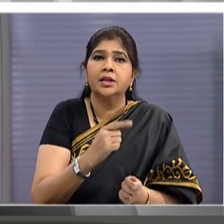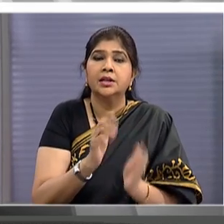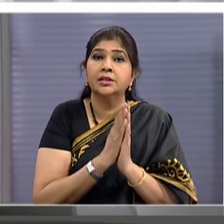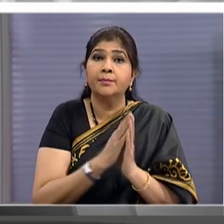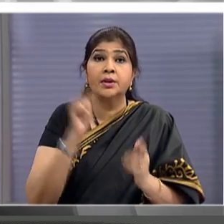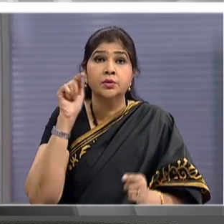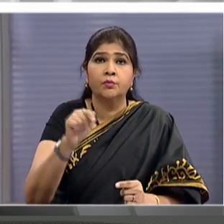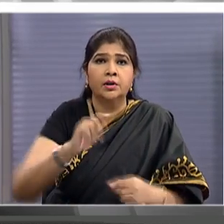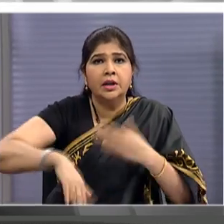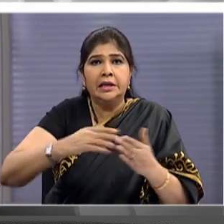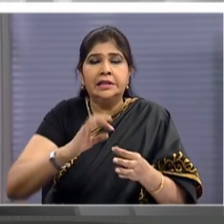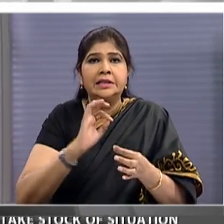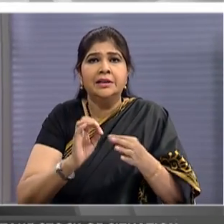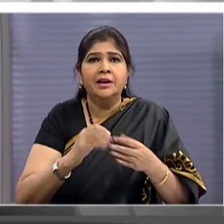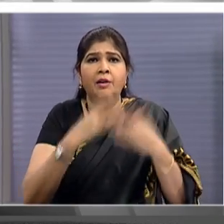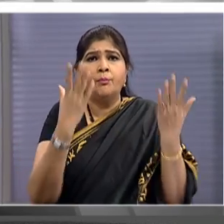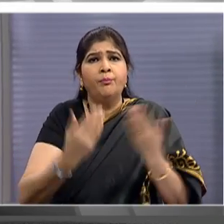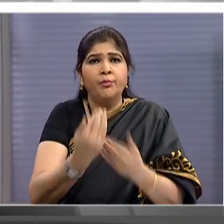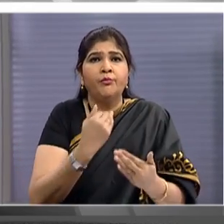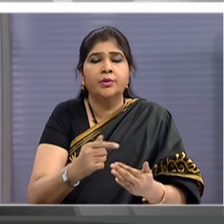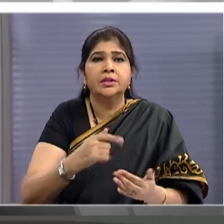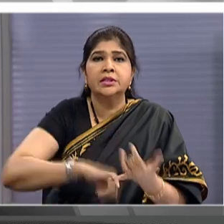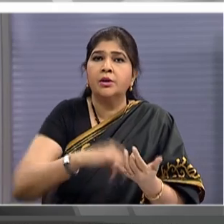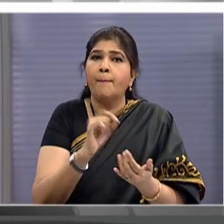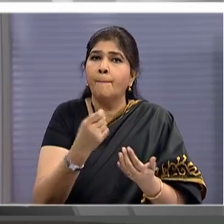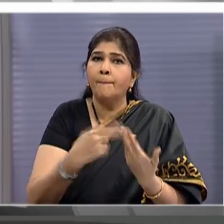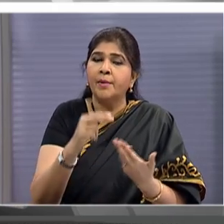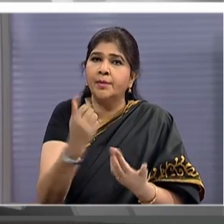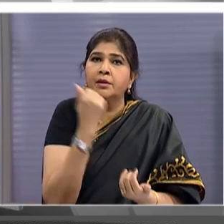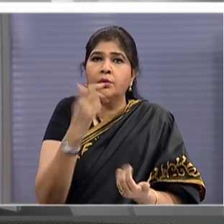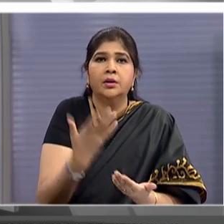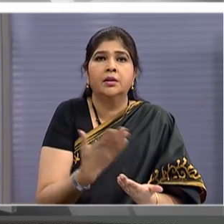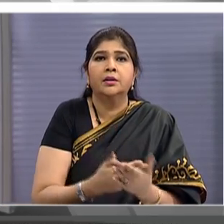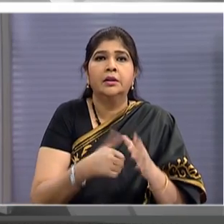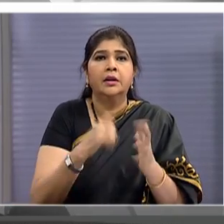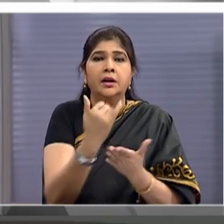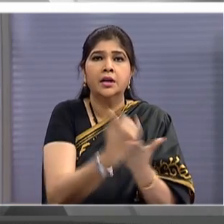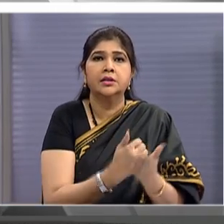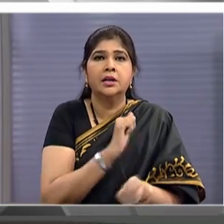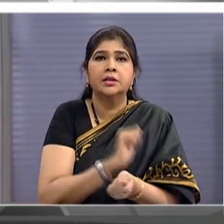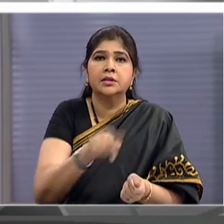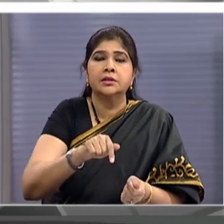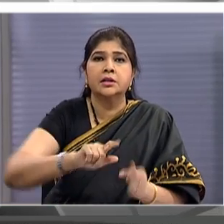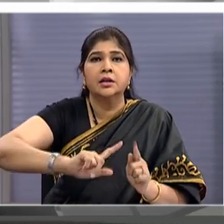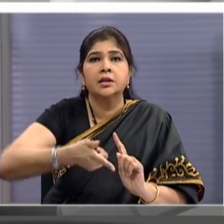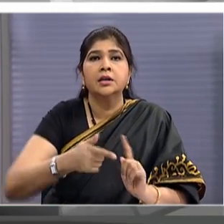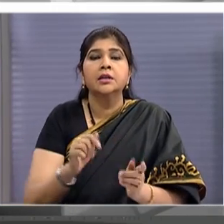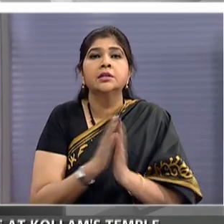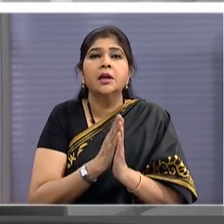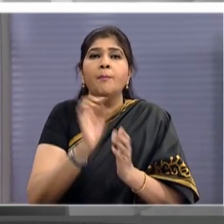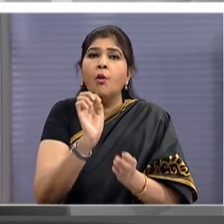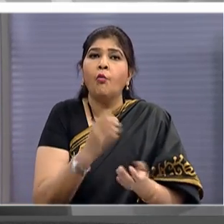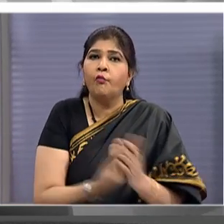warned against setting off fireworks before and the site had no permit to do so. A case has been registered against temple authorities and